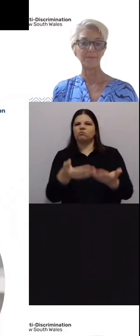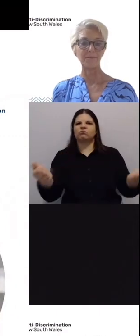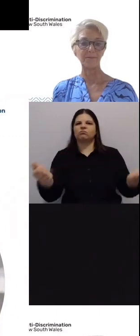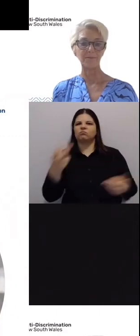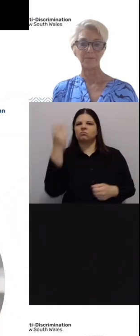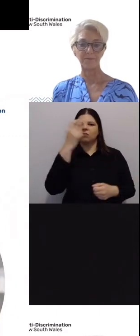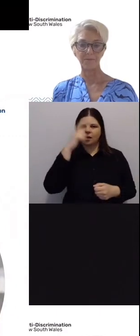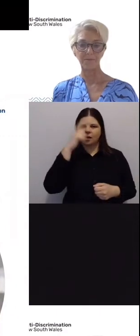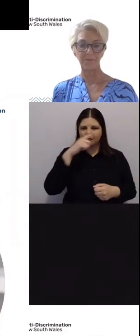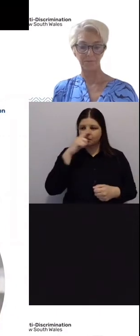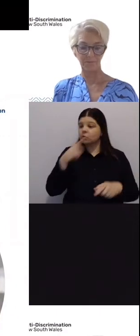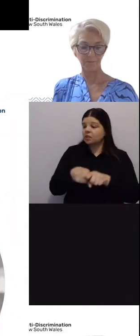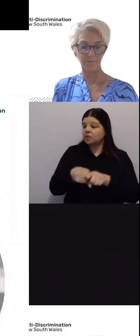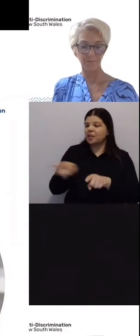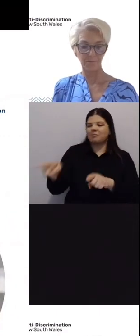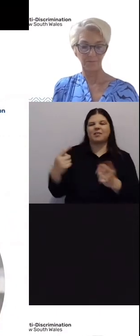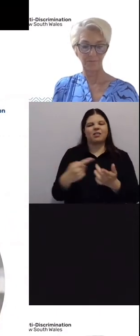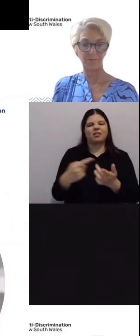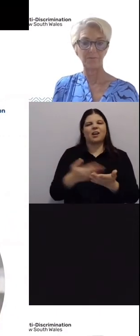Zhang.